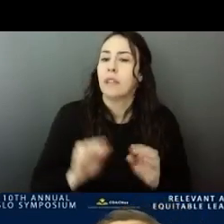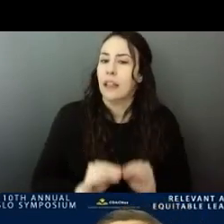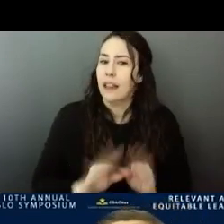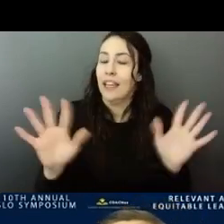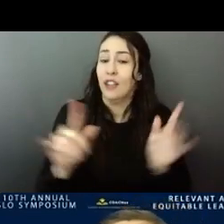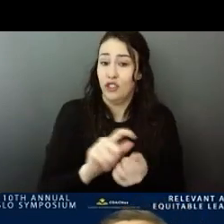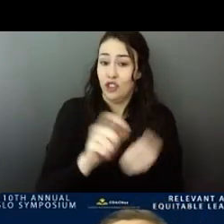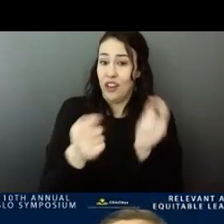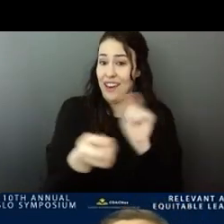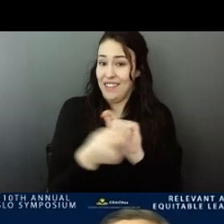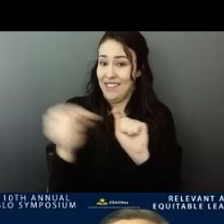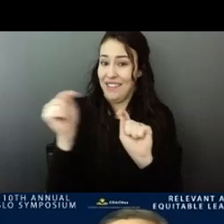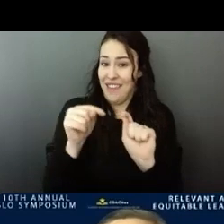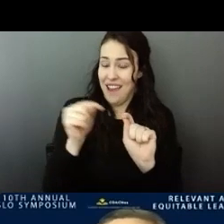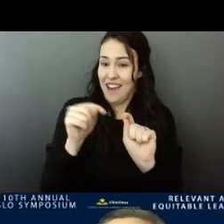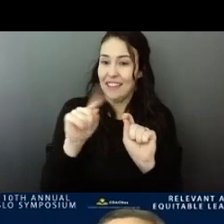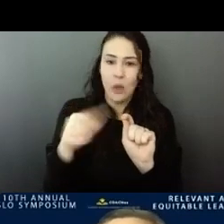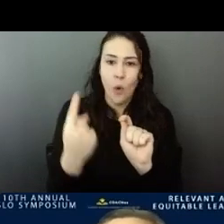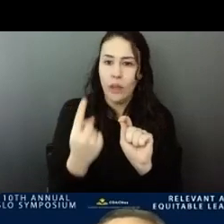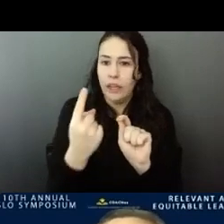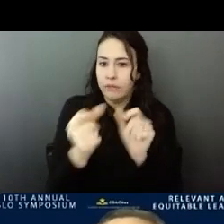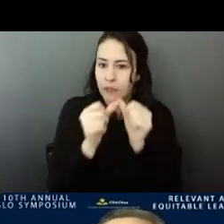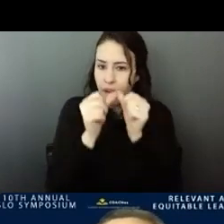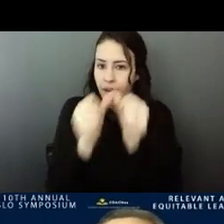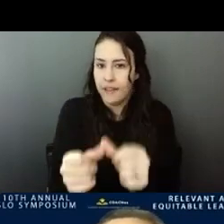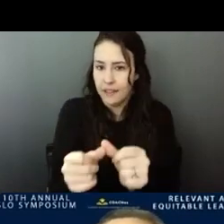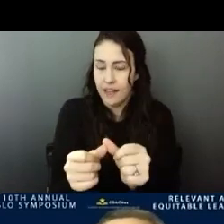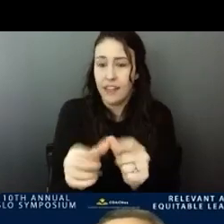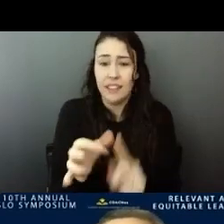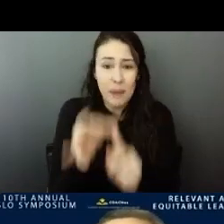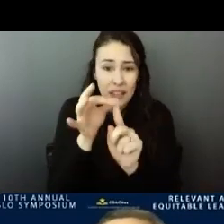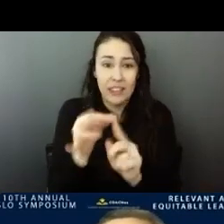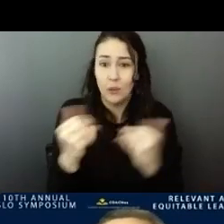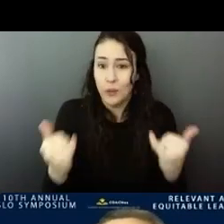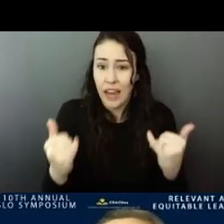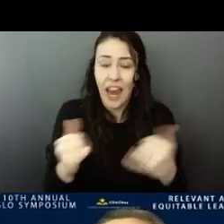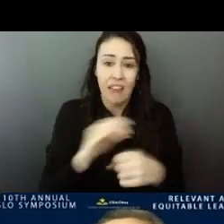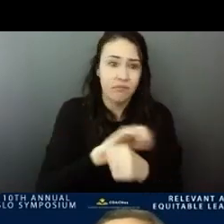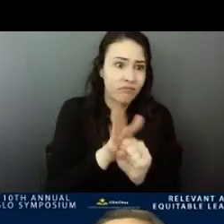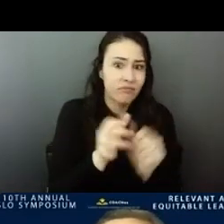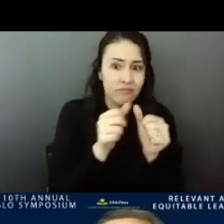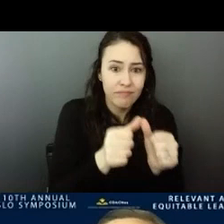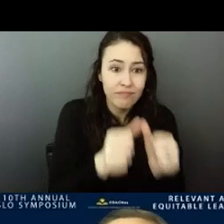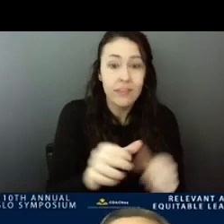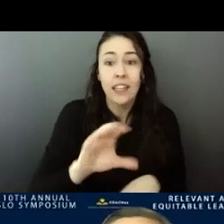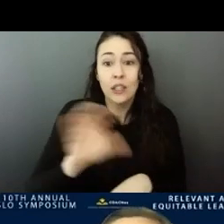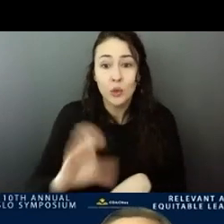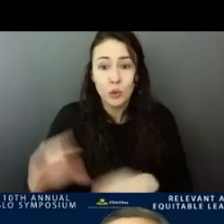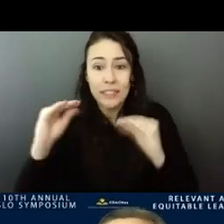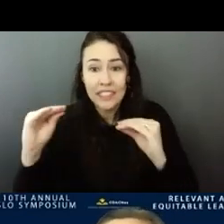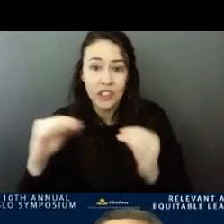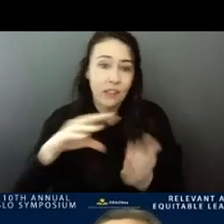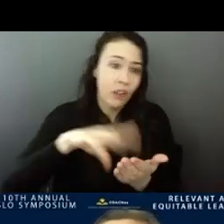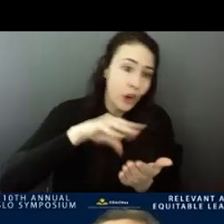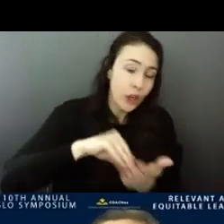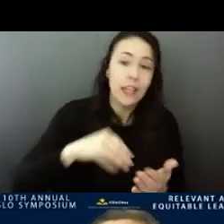constant, especially in today's landscape with the ongoing pandemic, Zoom-based teaching and learning, new